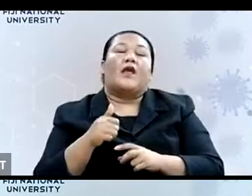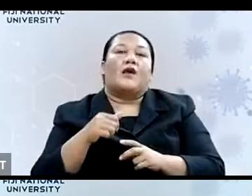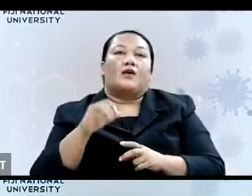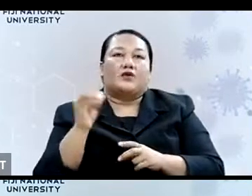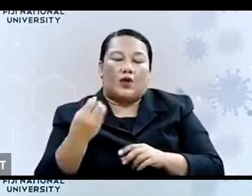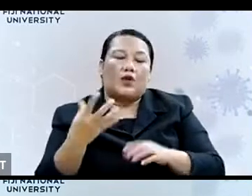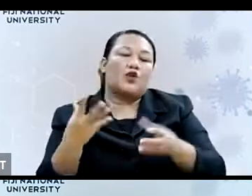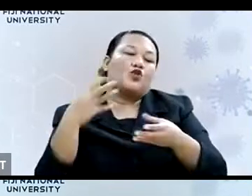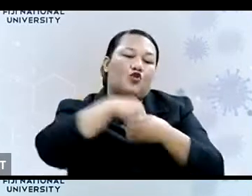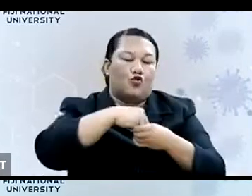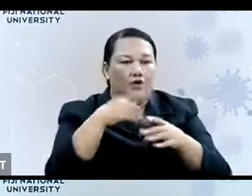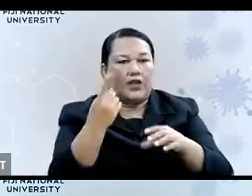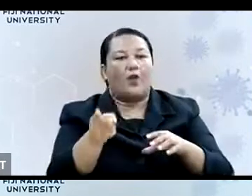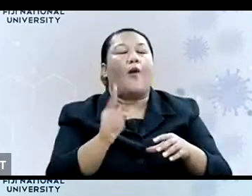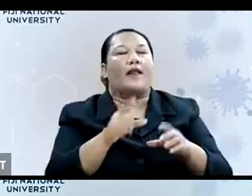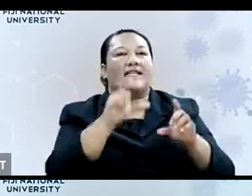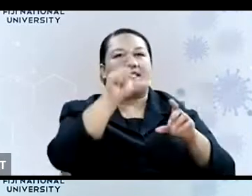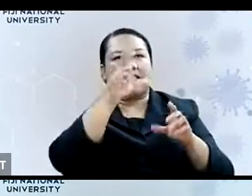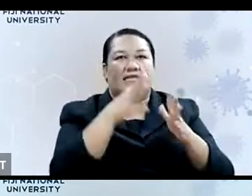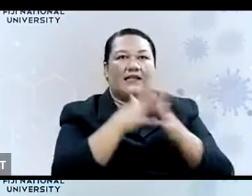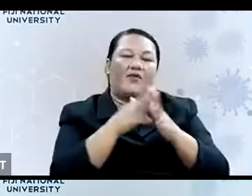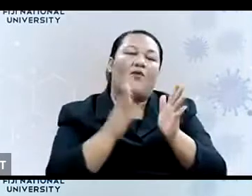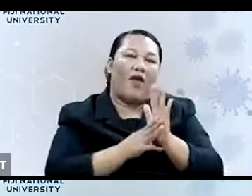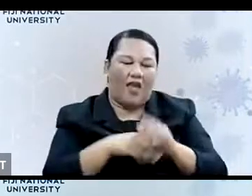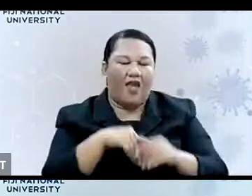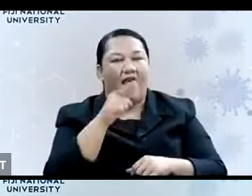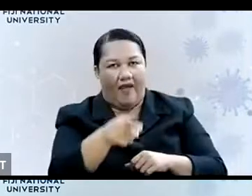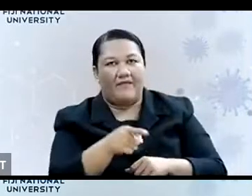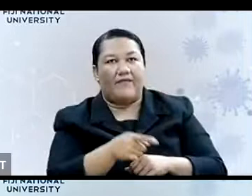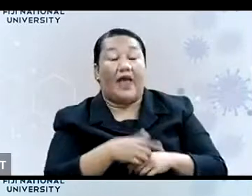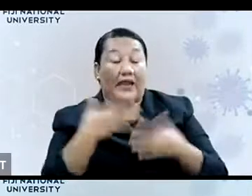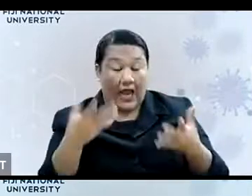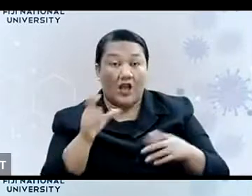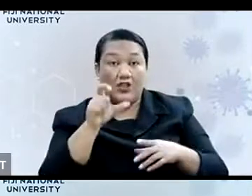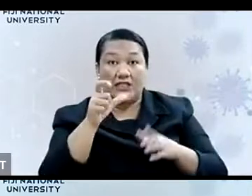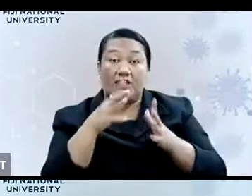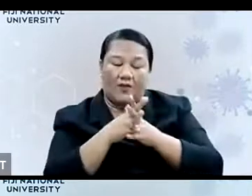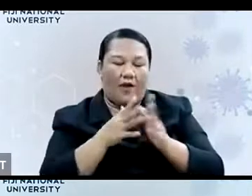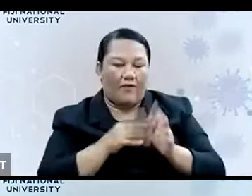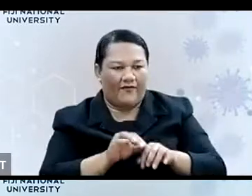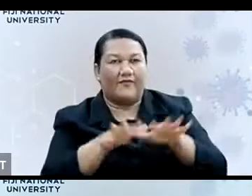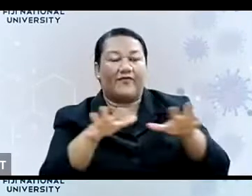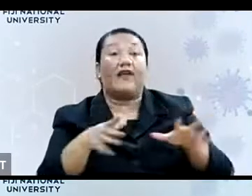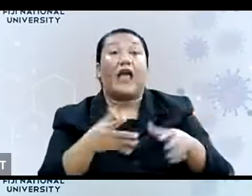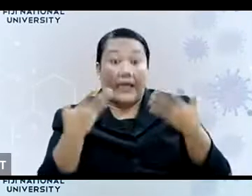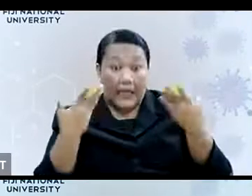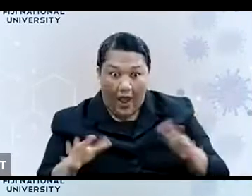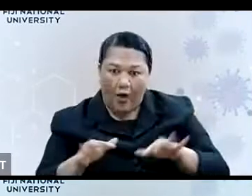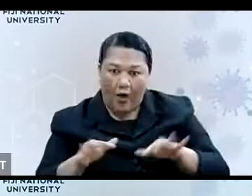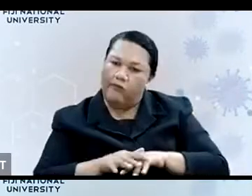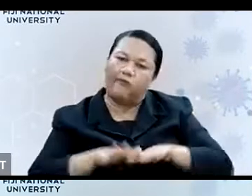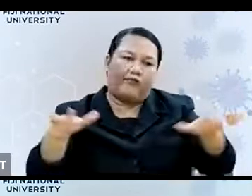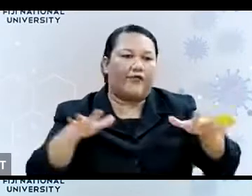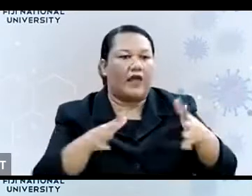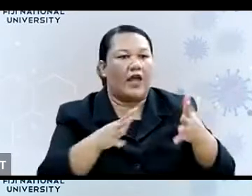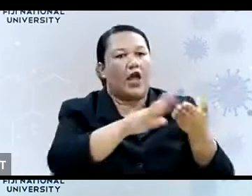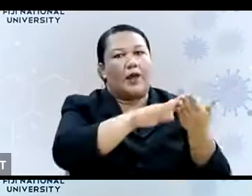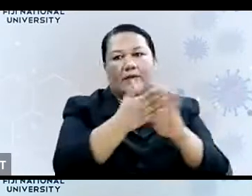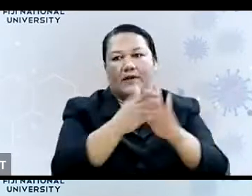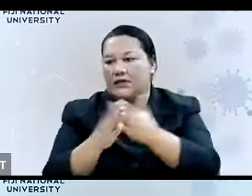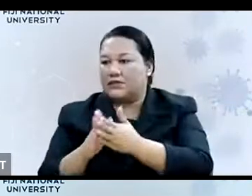hospital, CWM, which now has an outbreak. So obviously now we have community transmission in the Lamu Suva Nosori containment